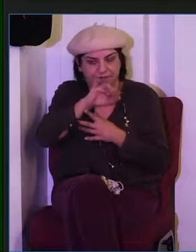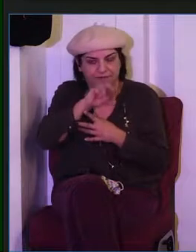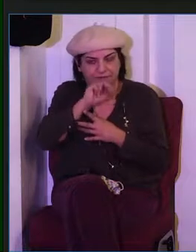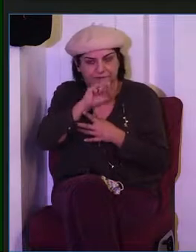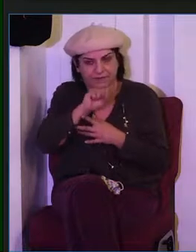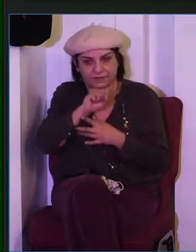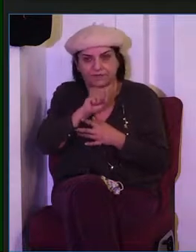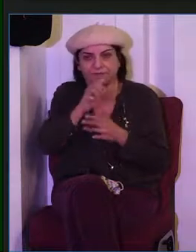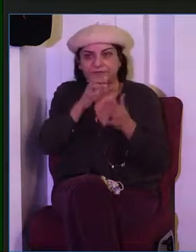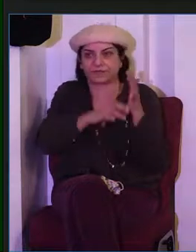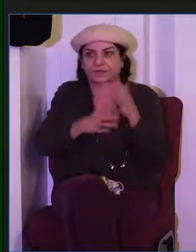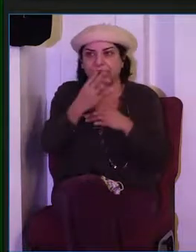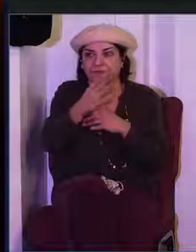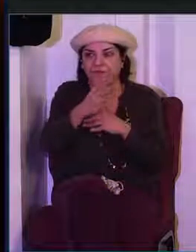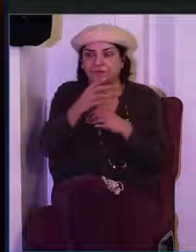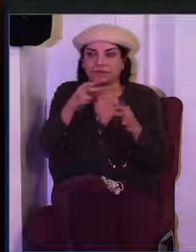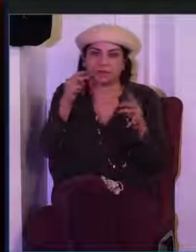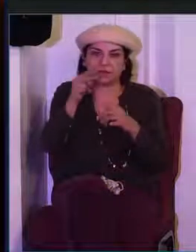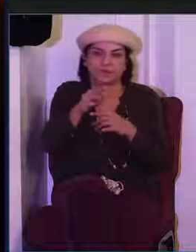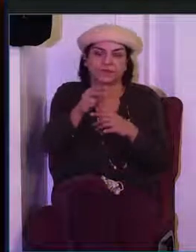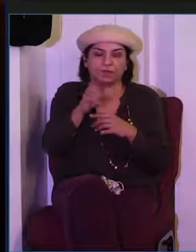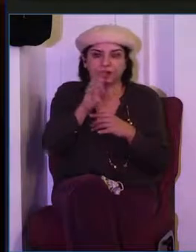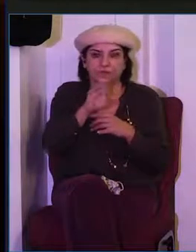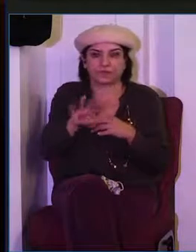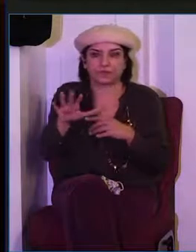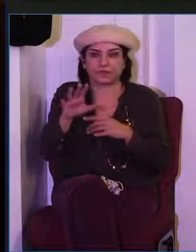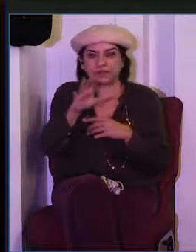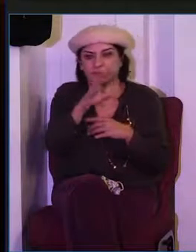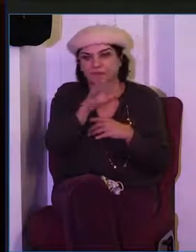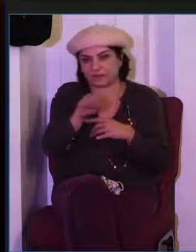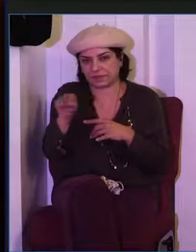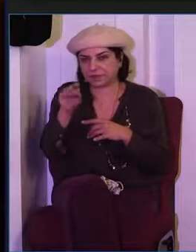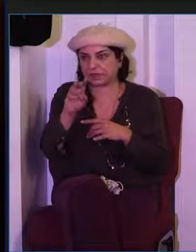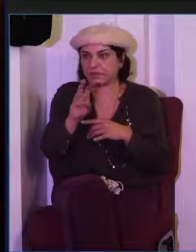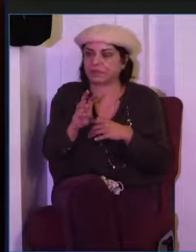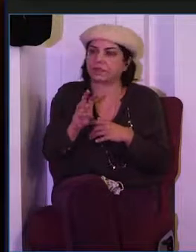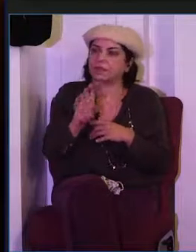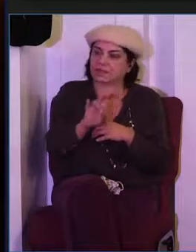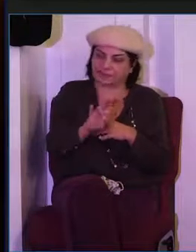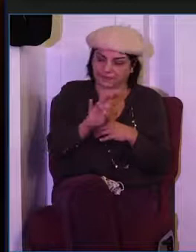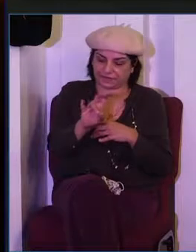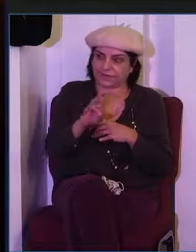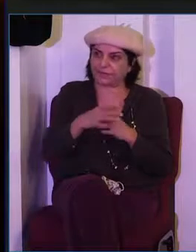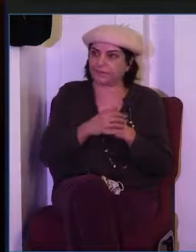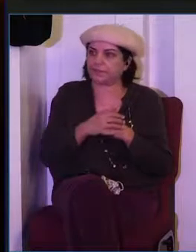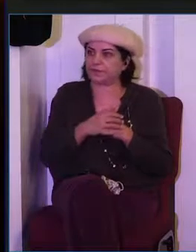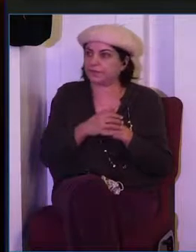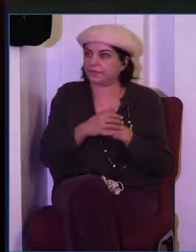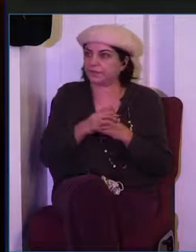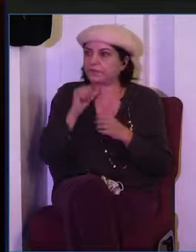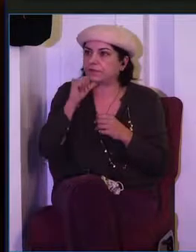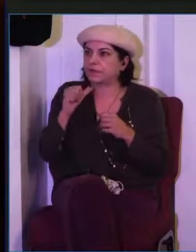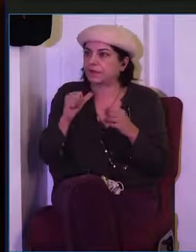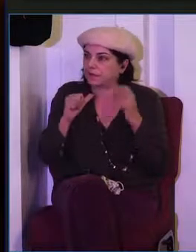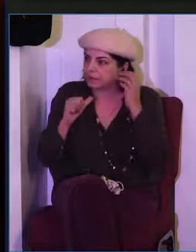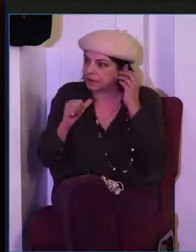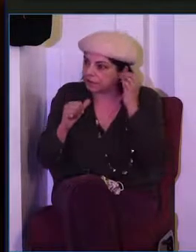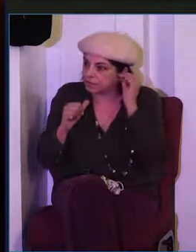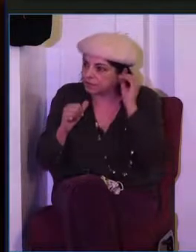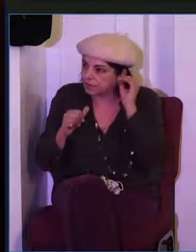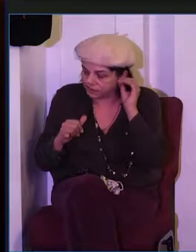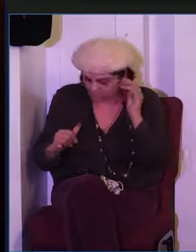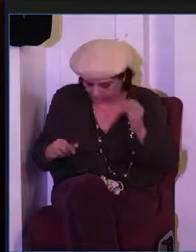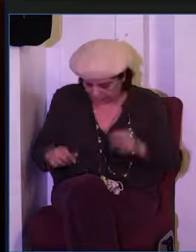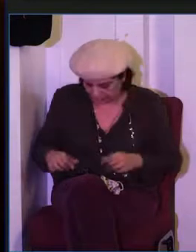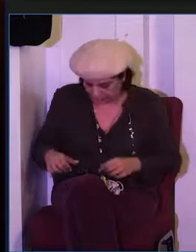the Amplified Version. Do not be anxious or worried about anything. Do you want me to leave my phone on, or you just